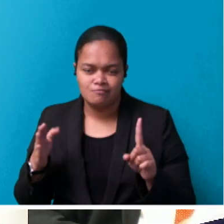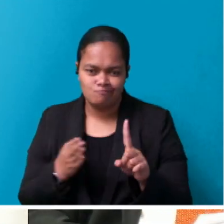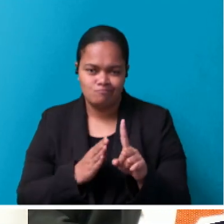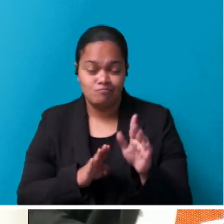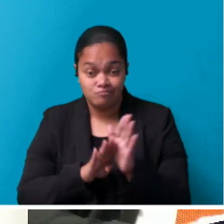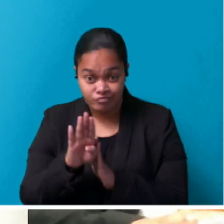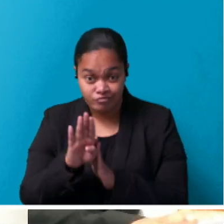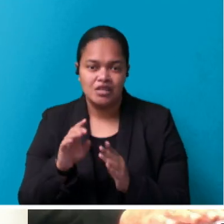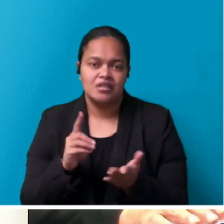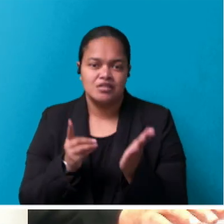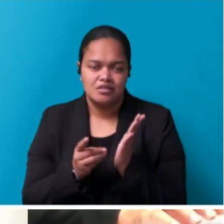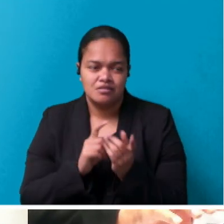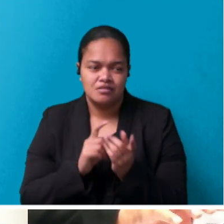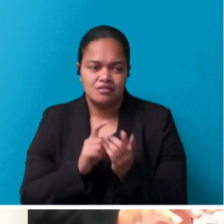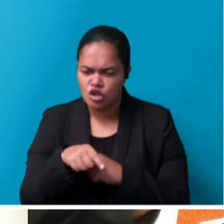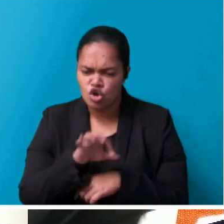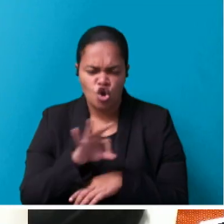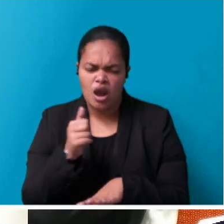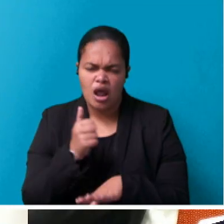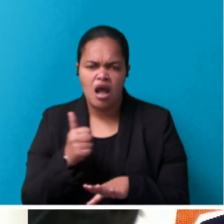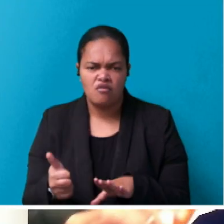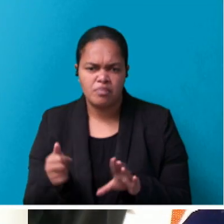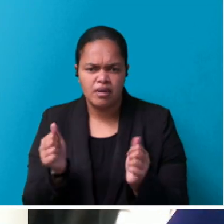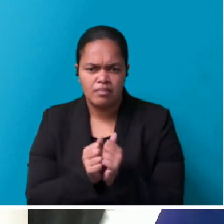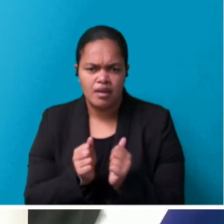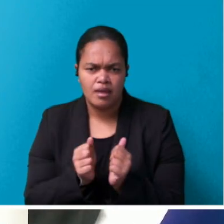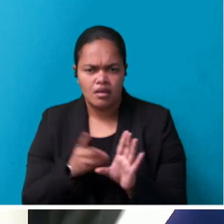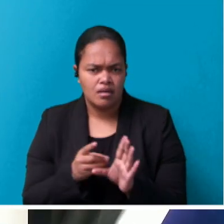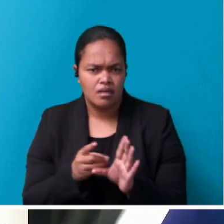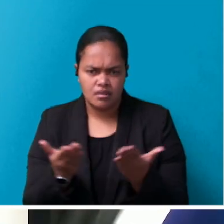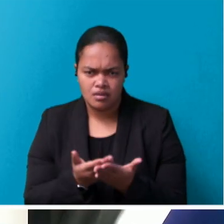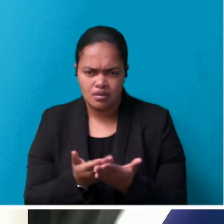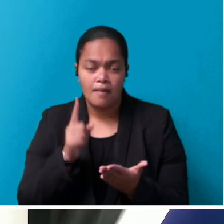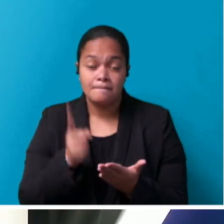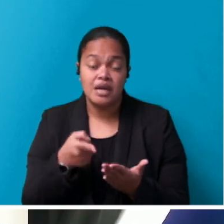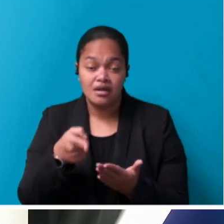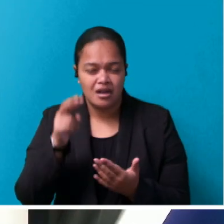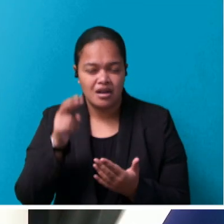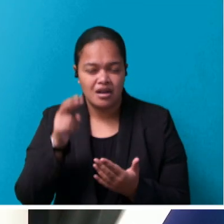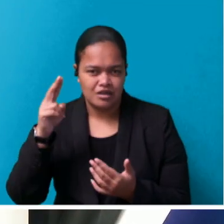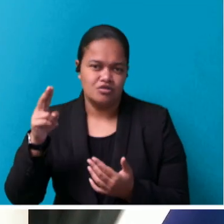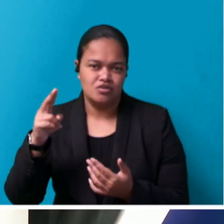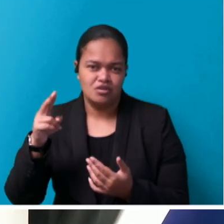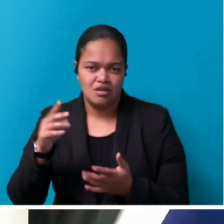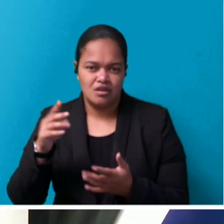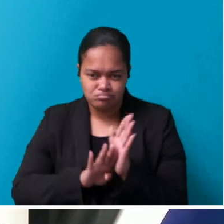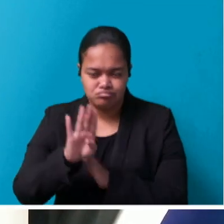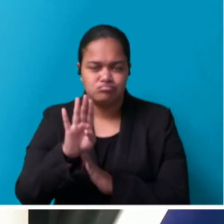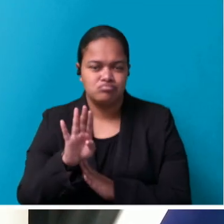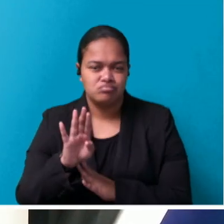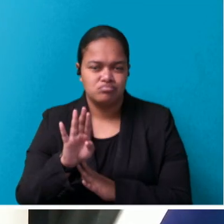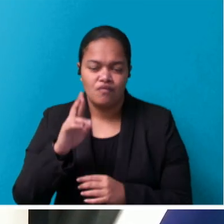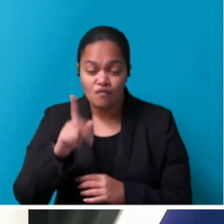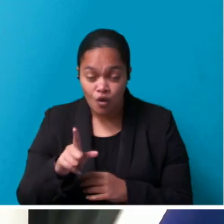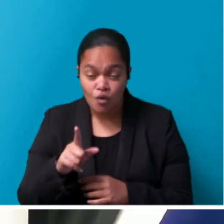This is not just a government document. It is a national roadmap, co-created with and for the people of